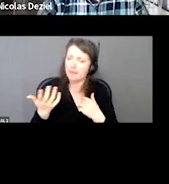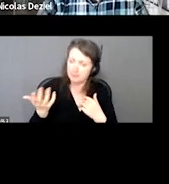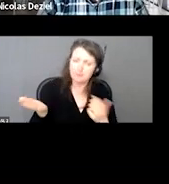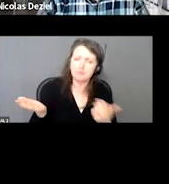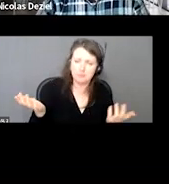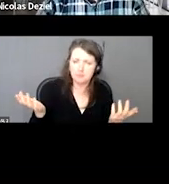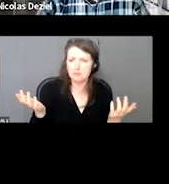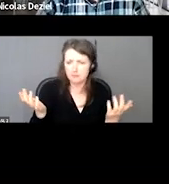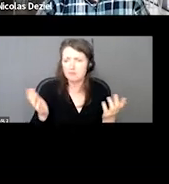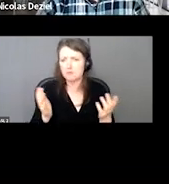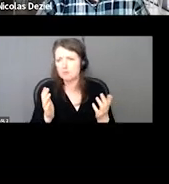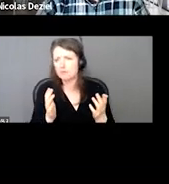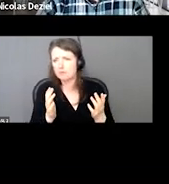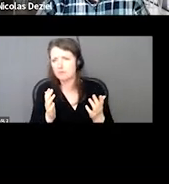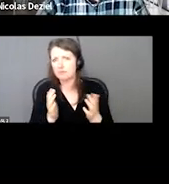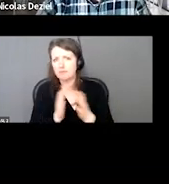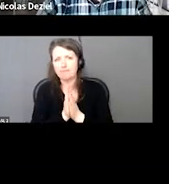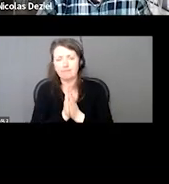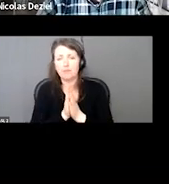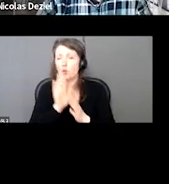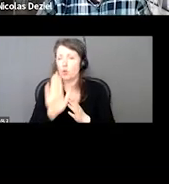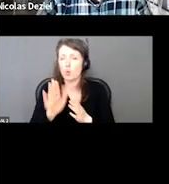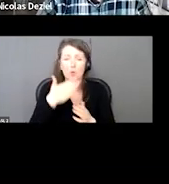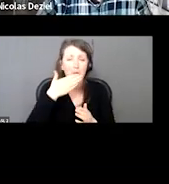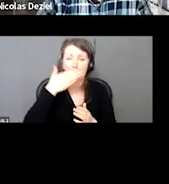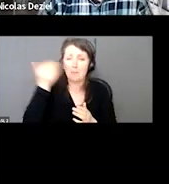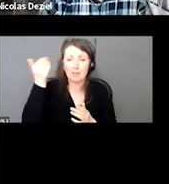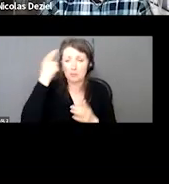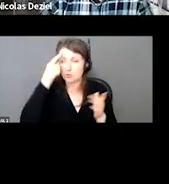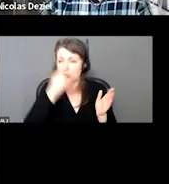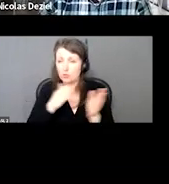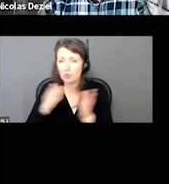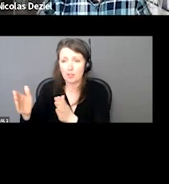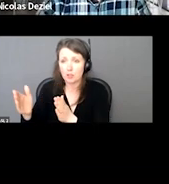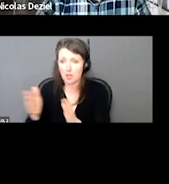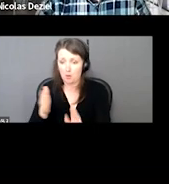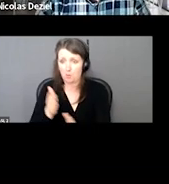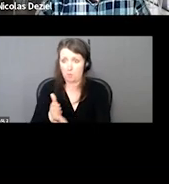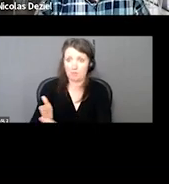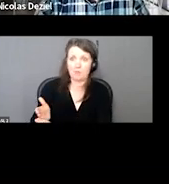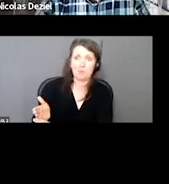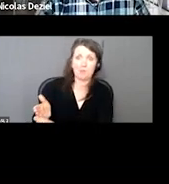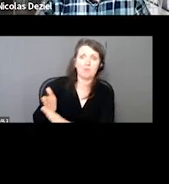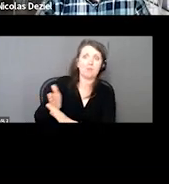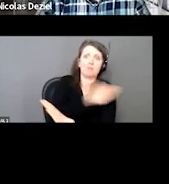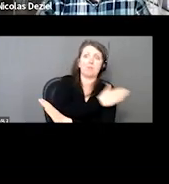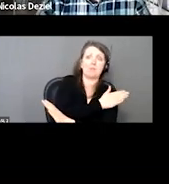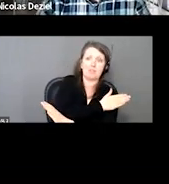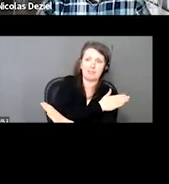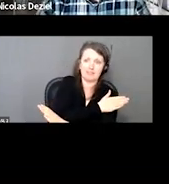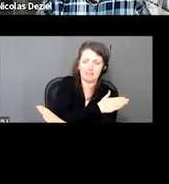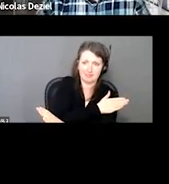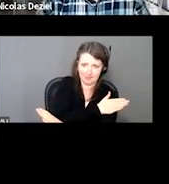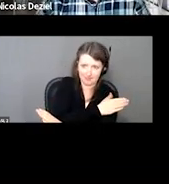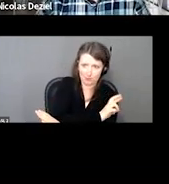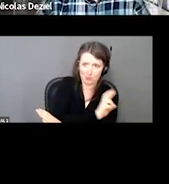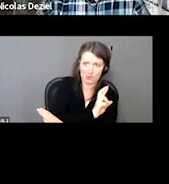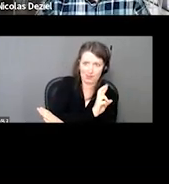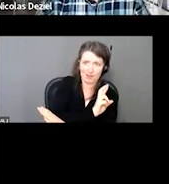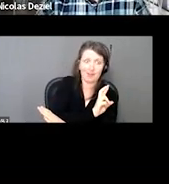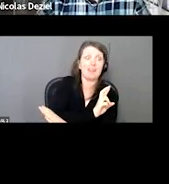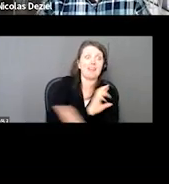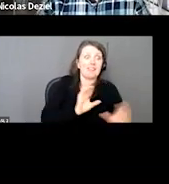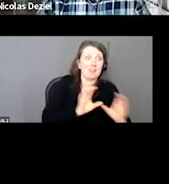it's better to be preemptive rather than reactive. So it's better off securing the